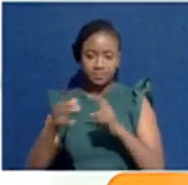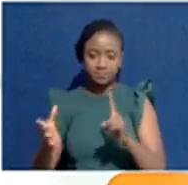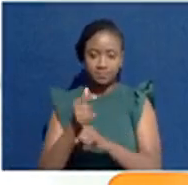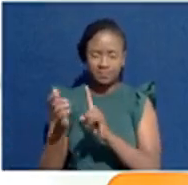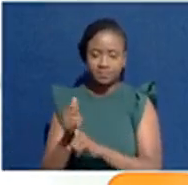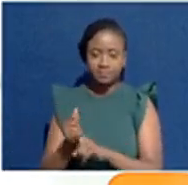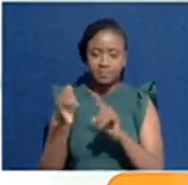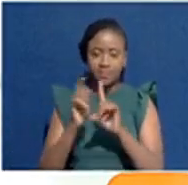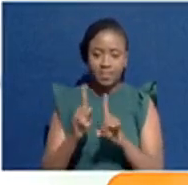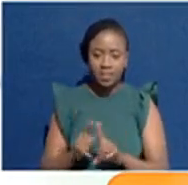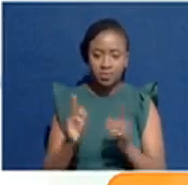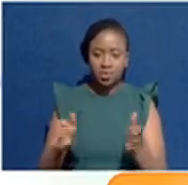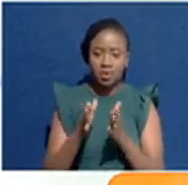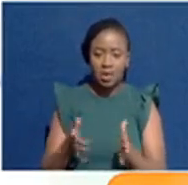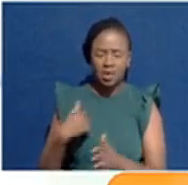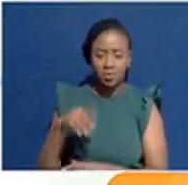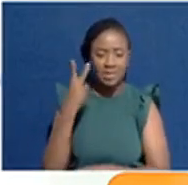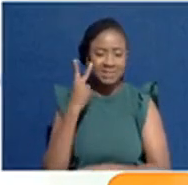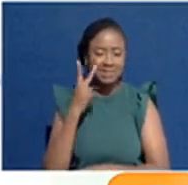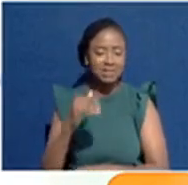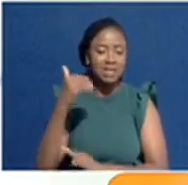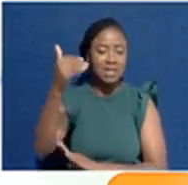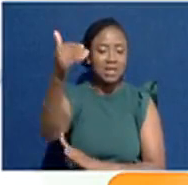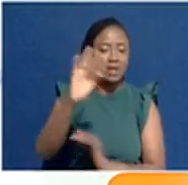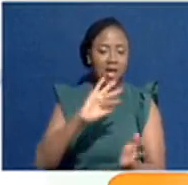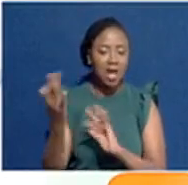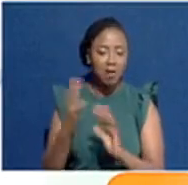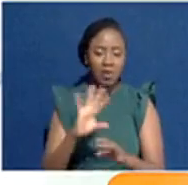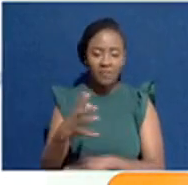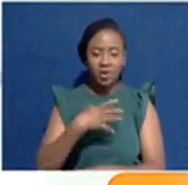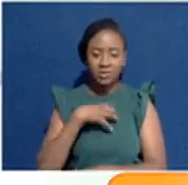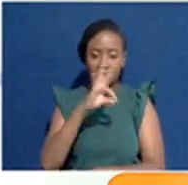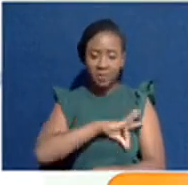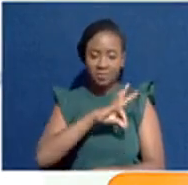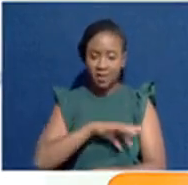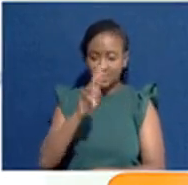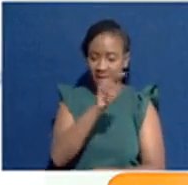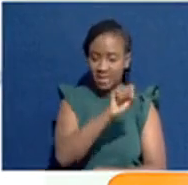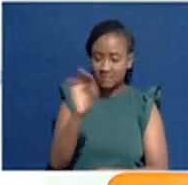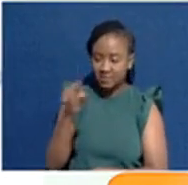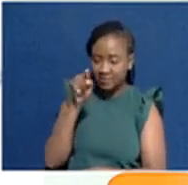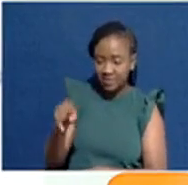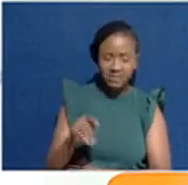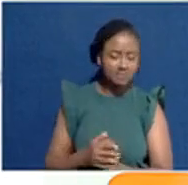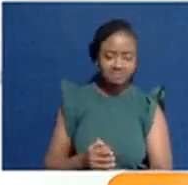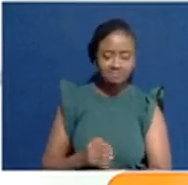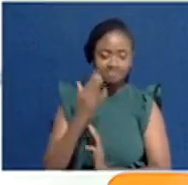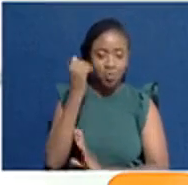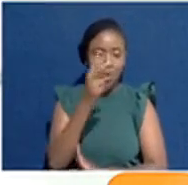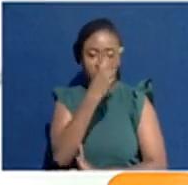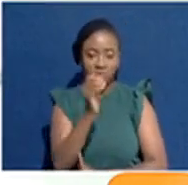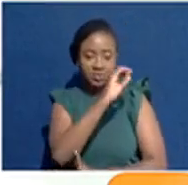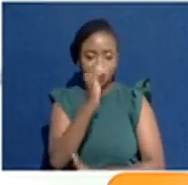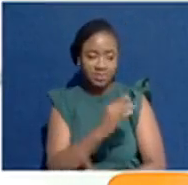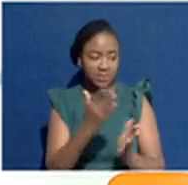at the space of the future of retirement benefits, I think it's untapped, because you find that less than 20% of the